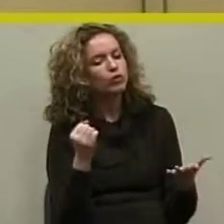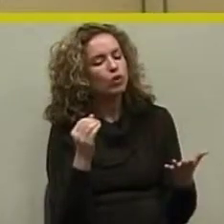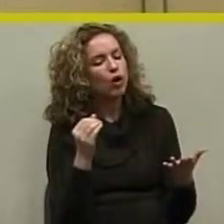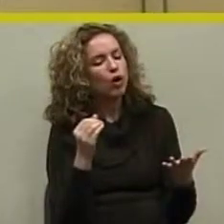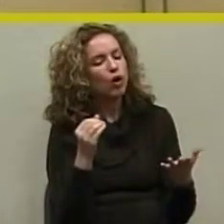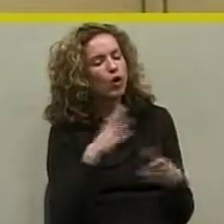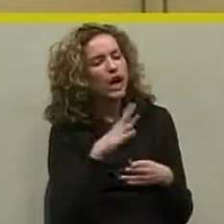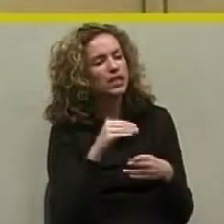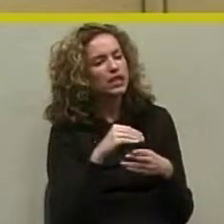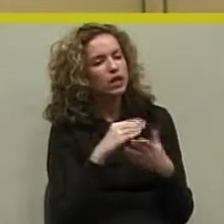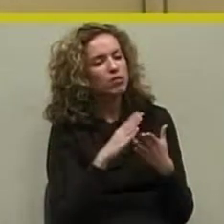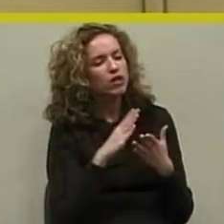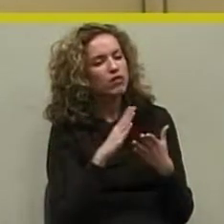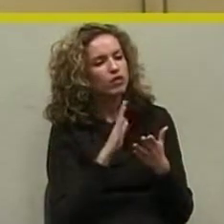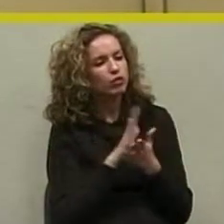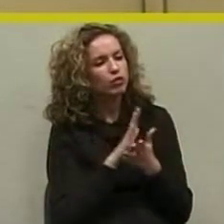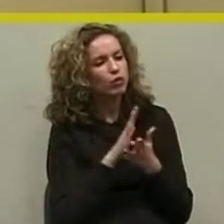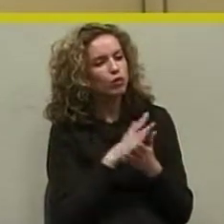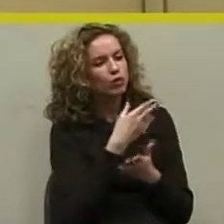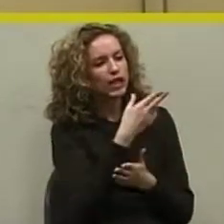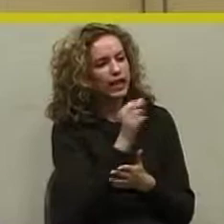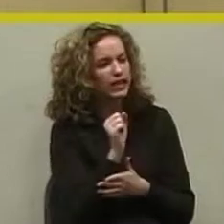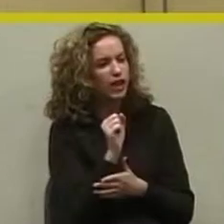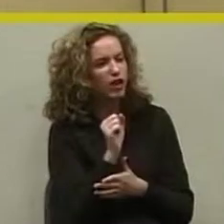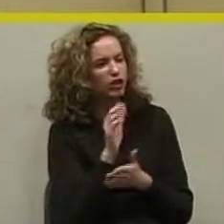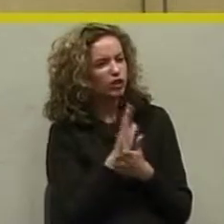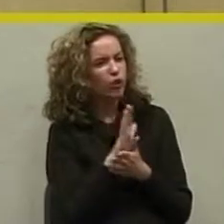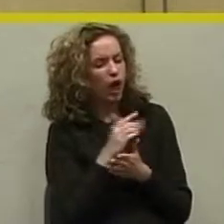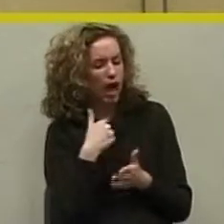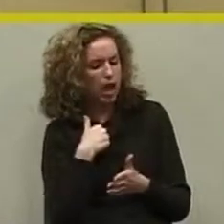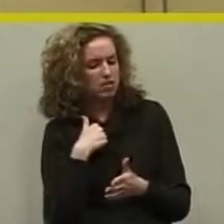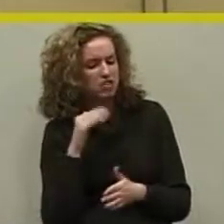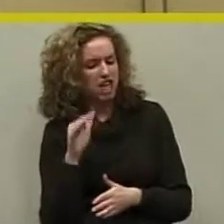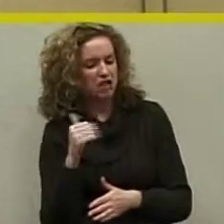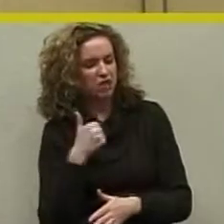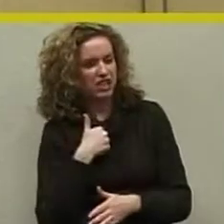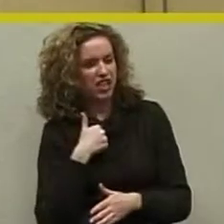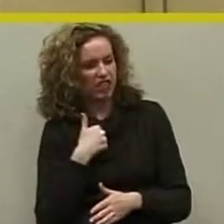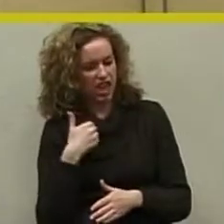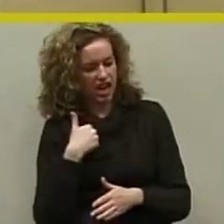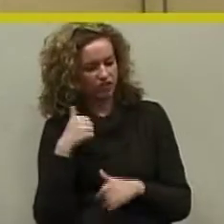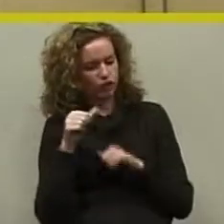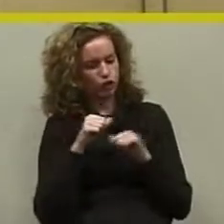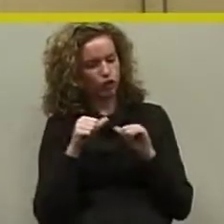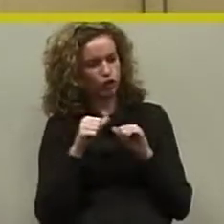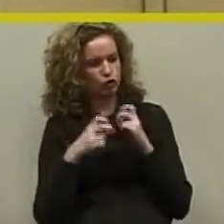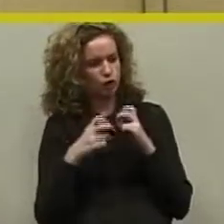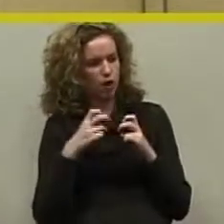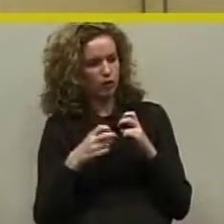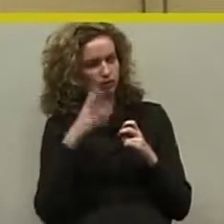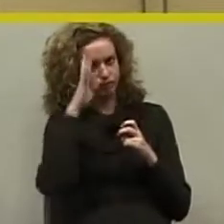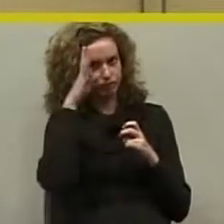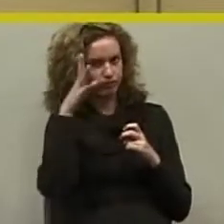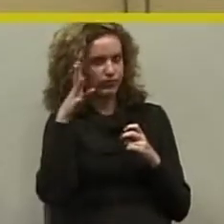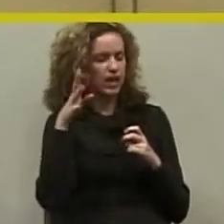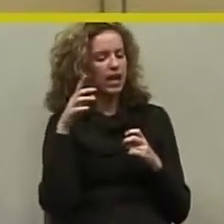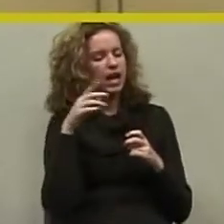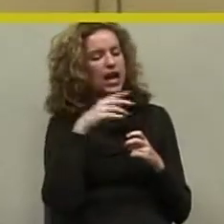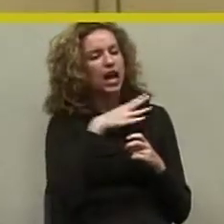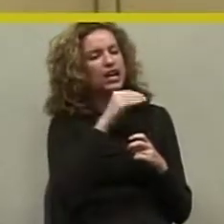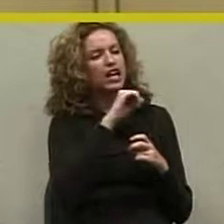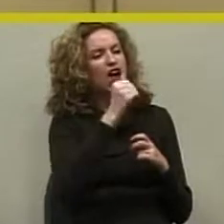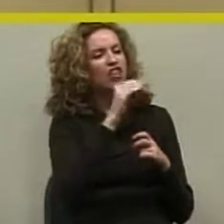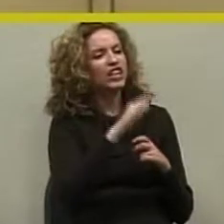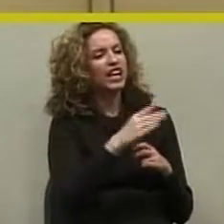schools, secondary school, your school, I'm a kid. I have a social problem. He calls me a name. I pop him